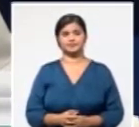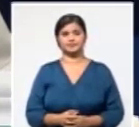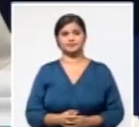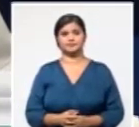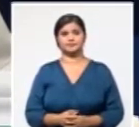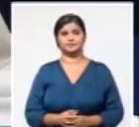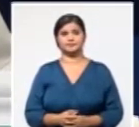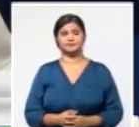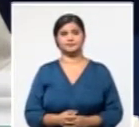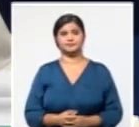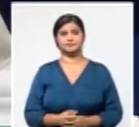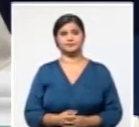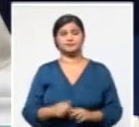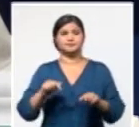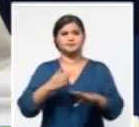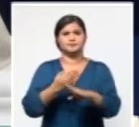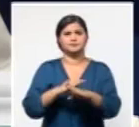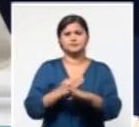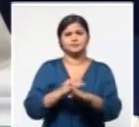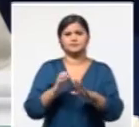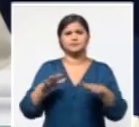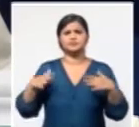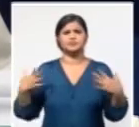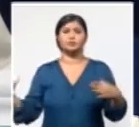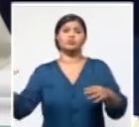And so far,